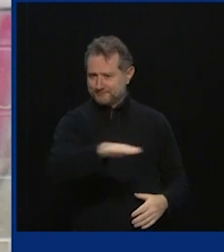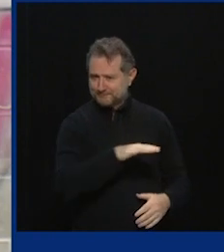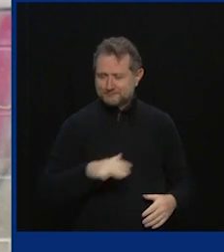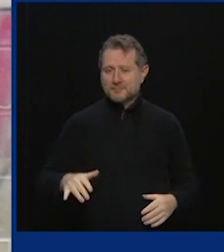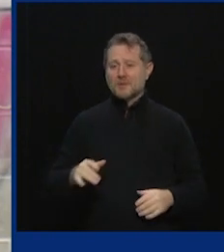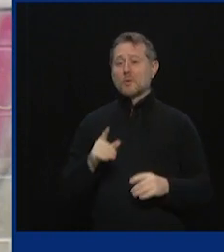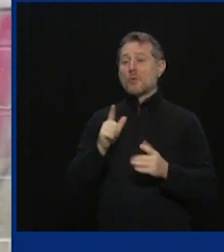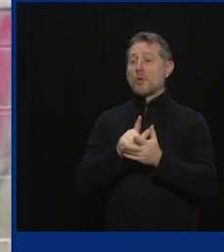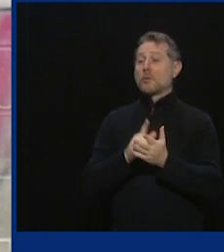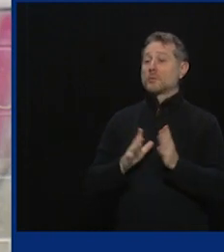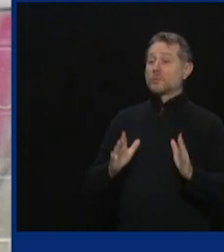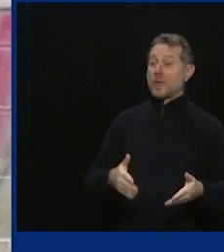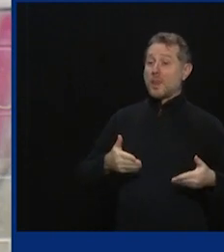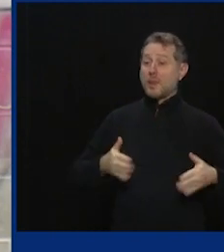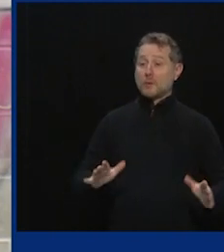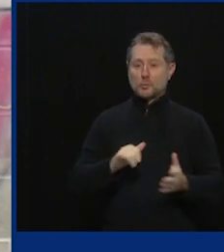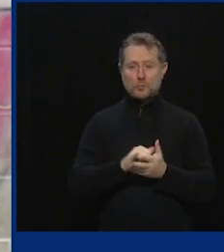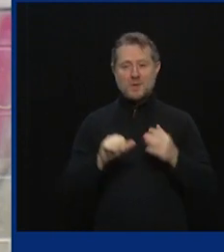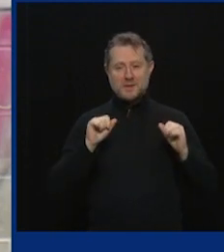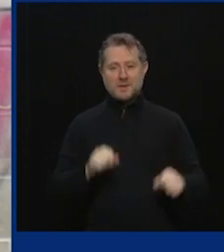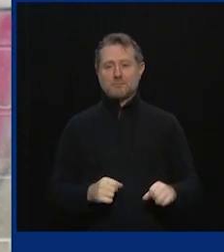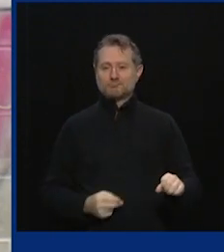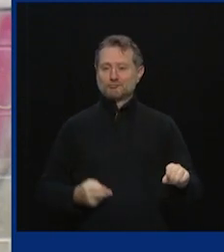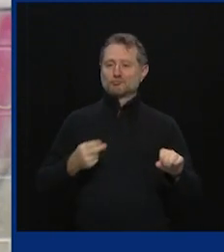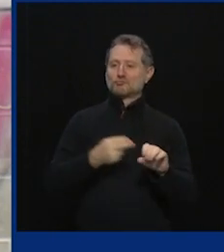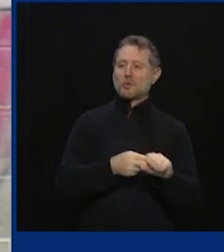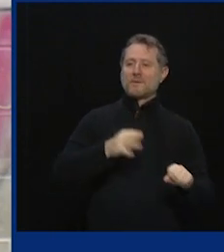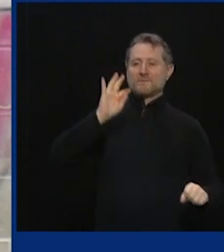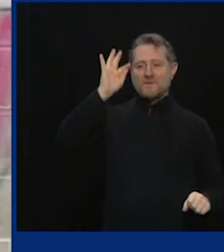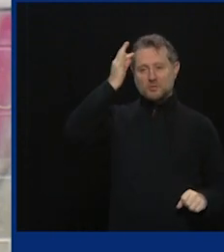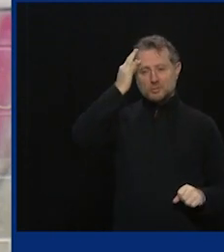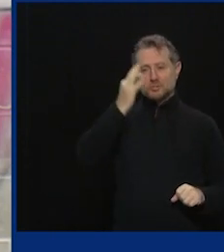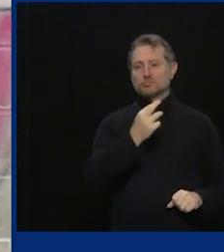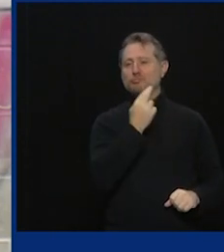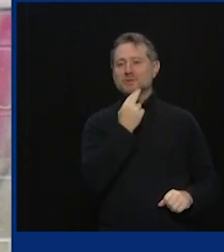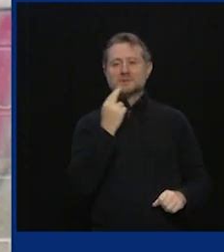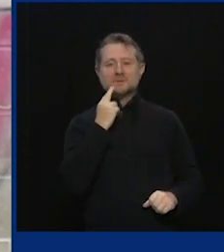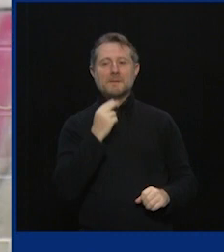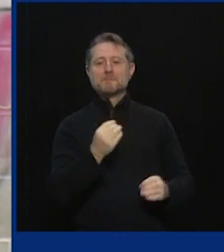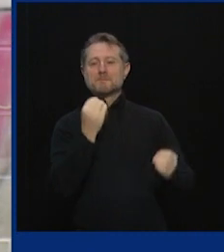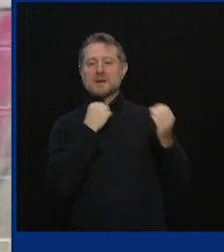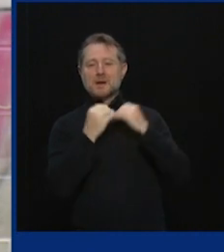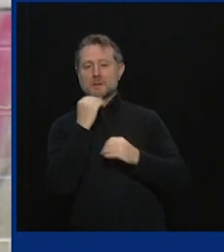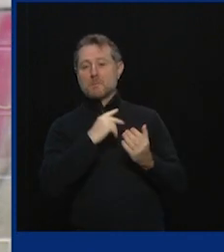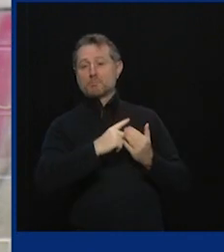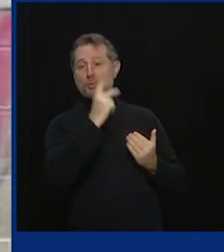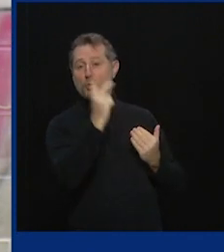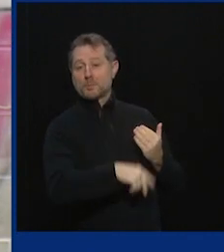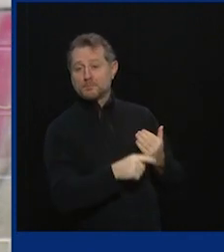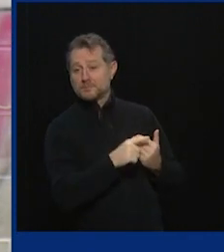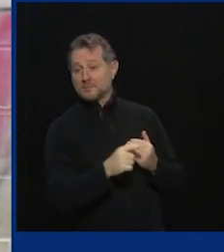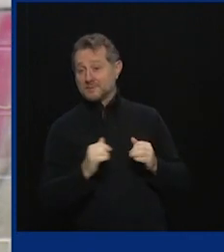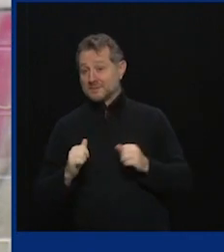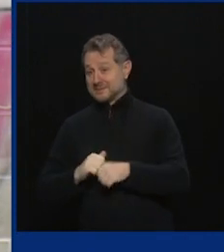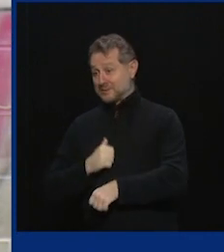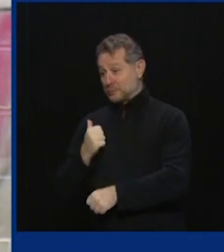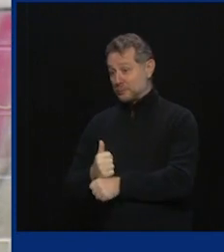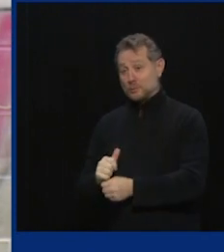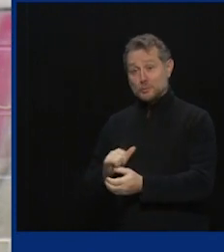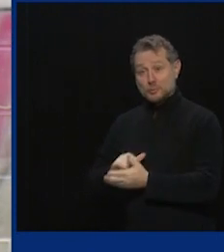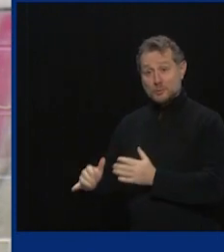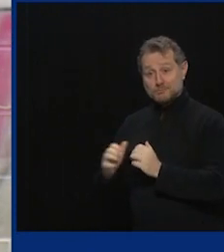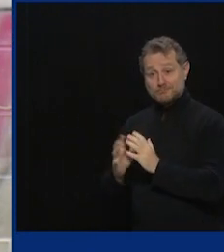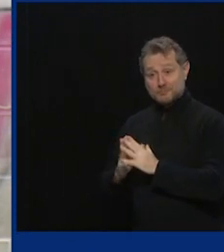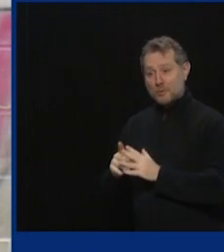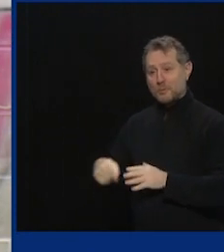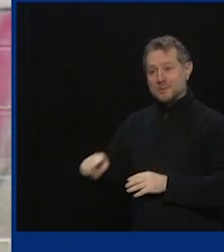allow our state to enroll in the federal restaurant meals program and set up a state program to ensure that seniors, the disabled,